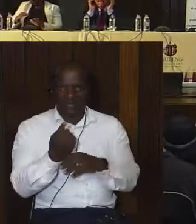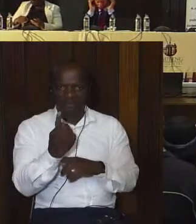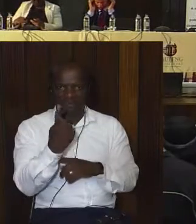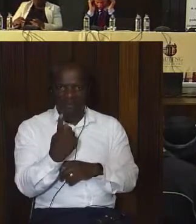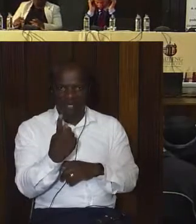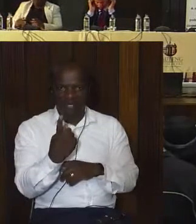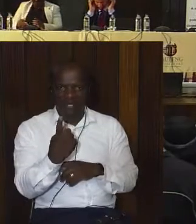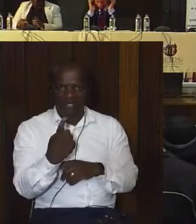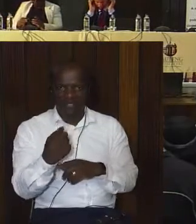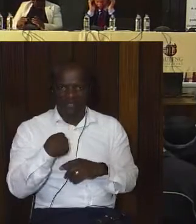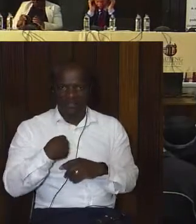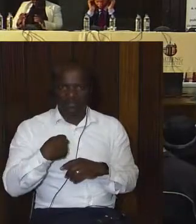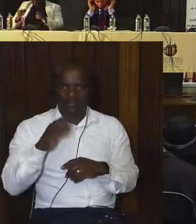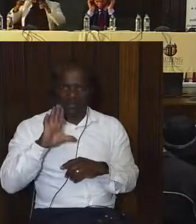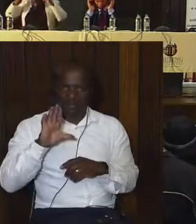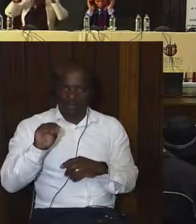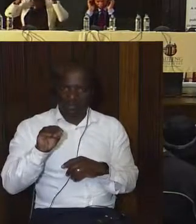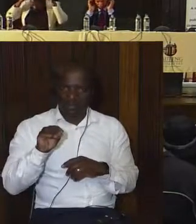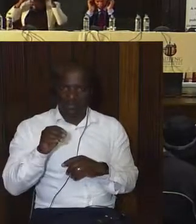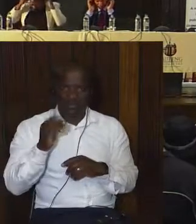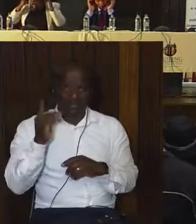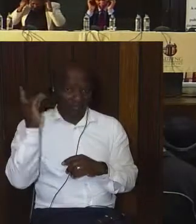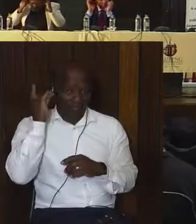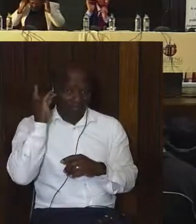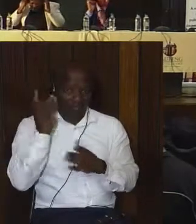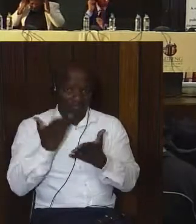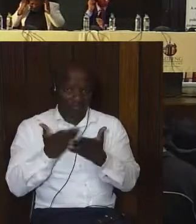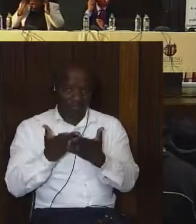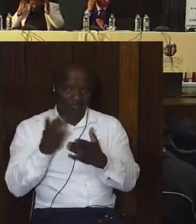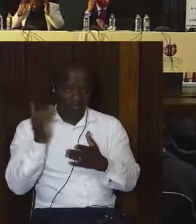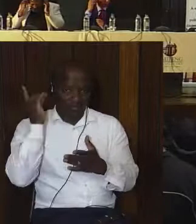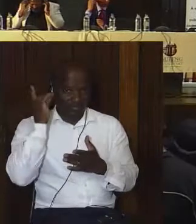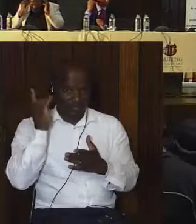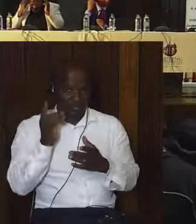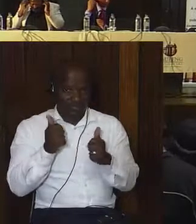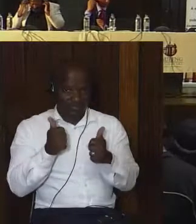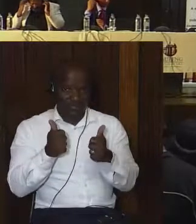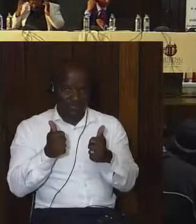ask, can you hear? Is it on?